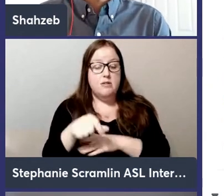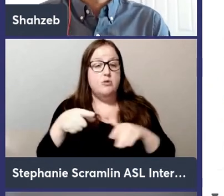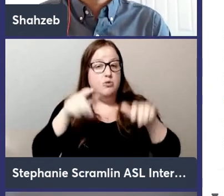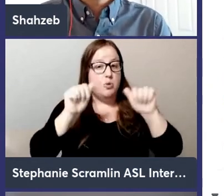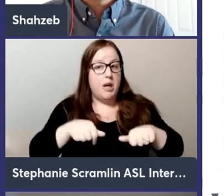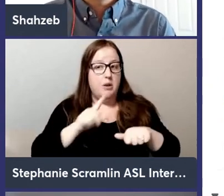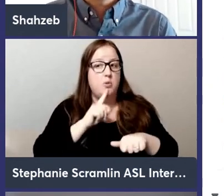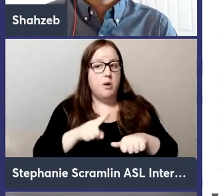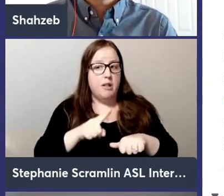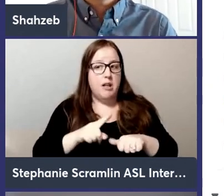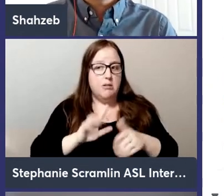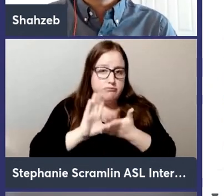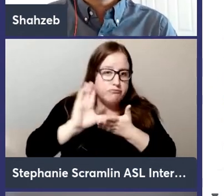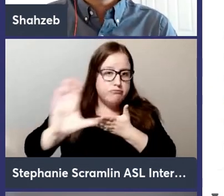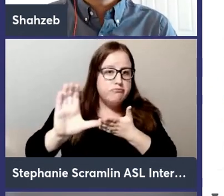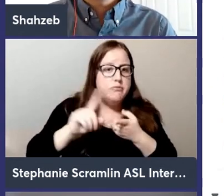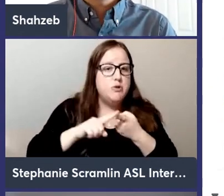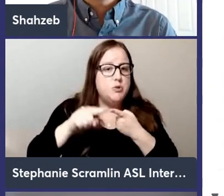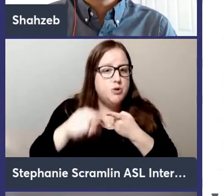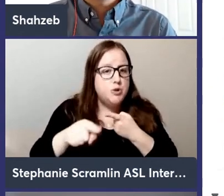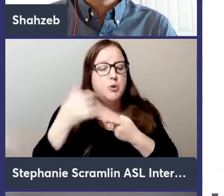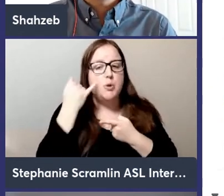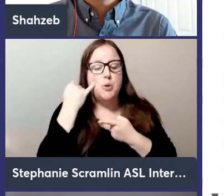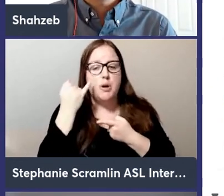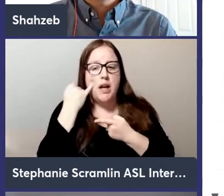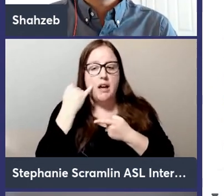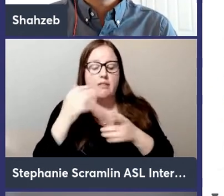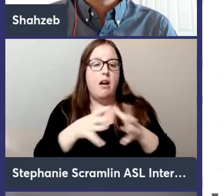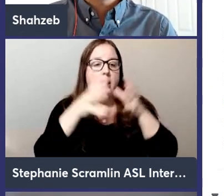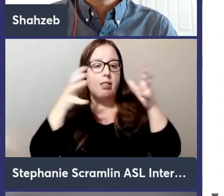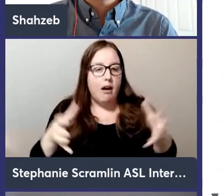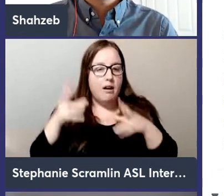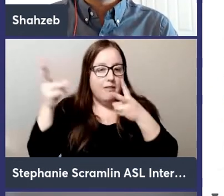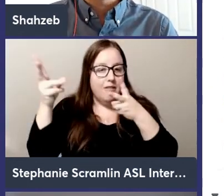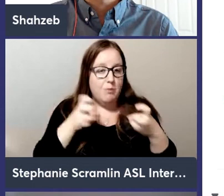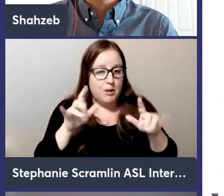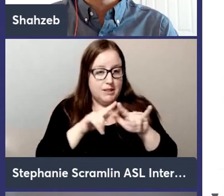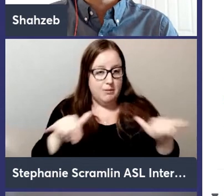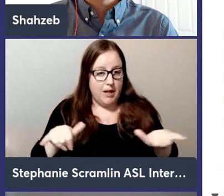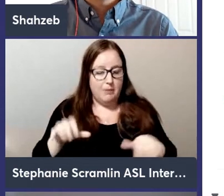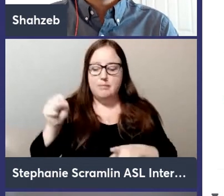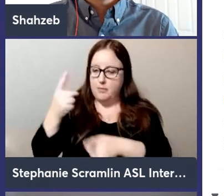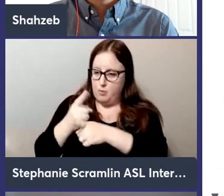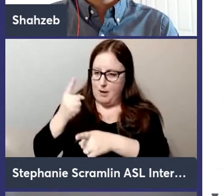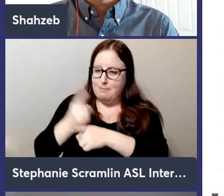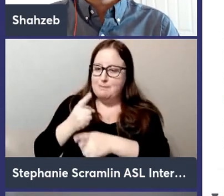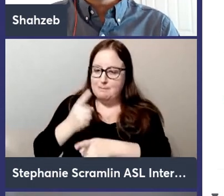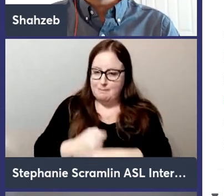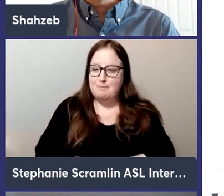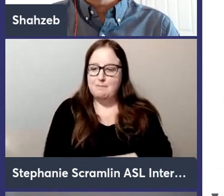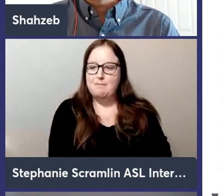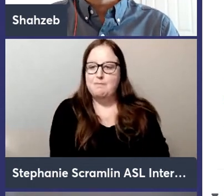much pushed to you if you were doing like massive amount of imports. Correct. Yes.